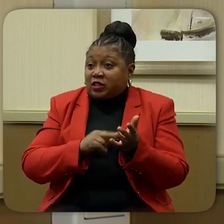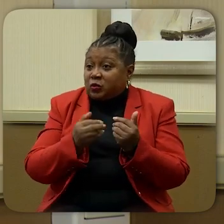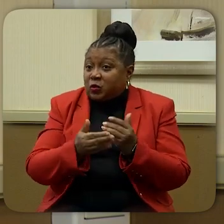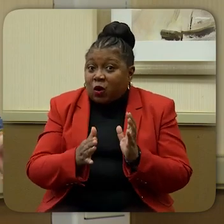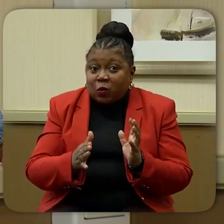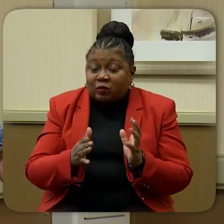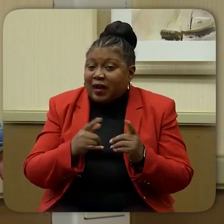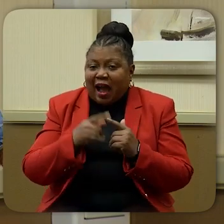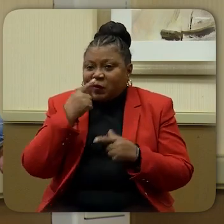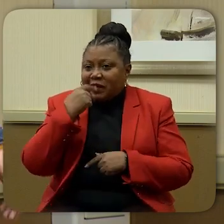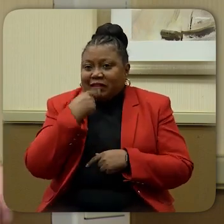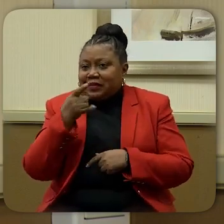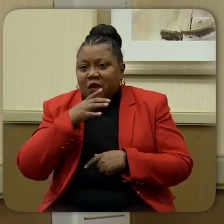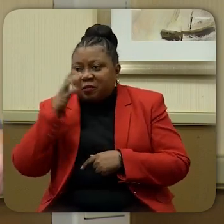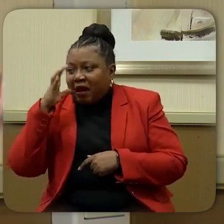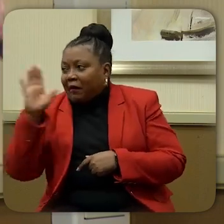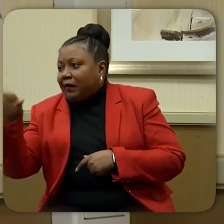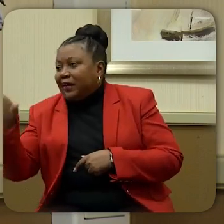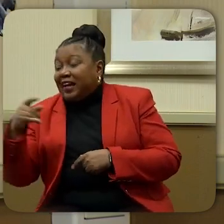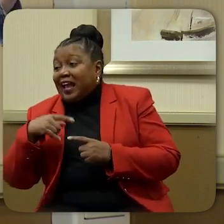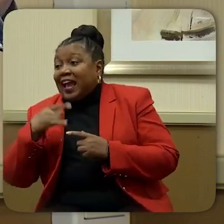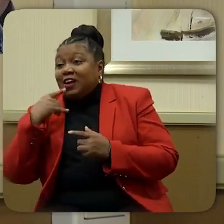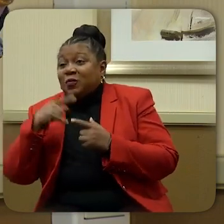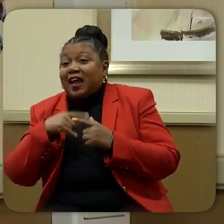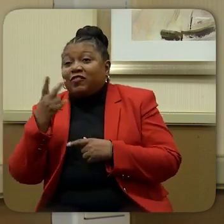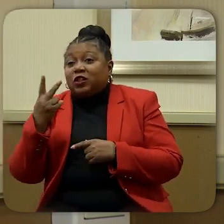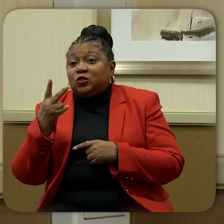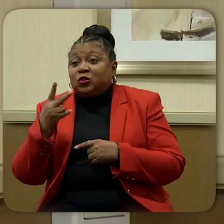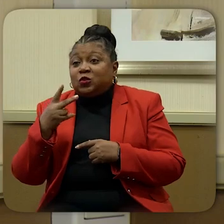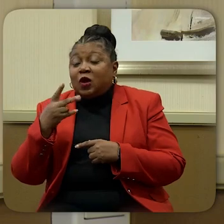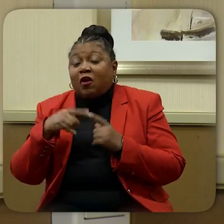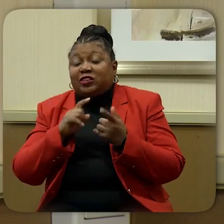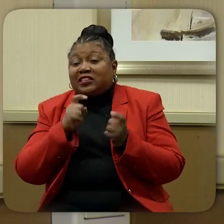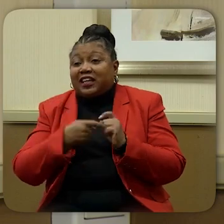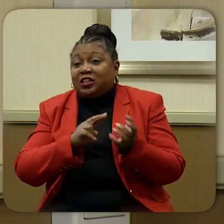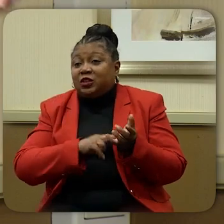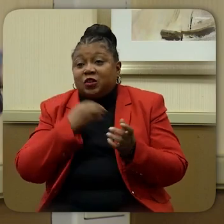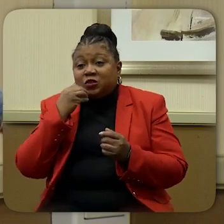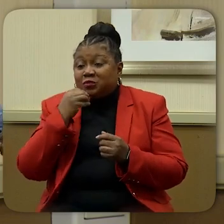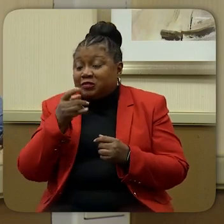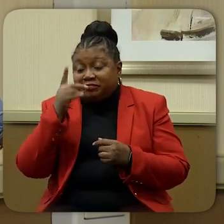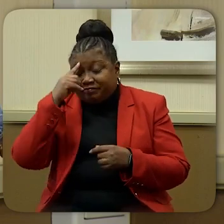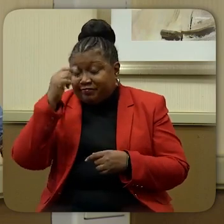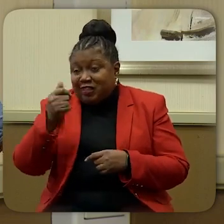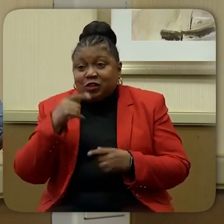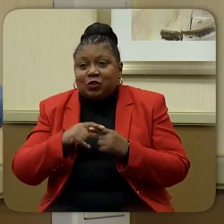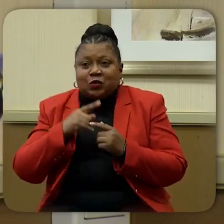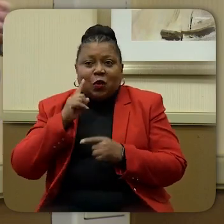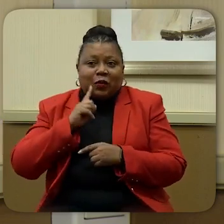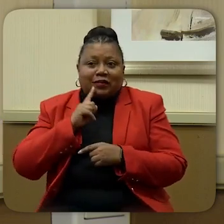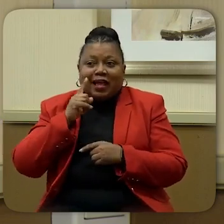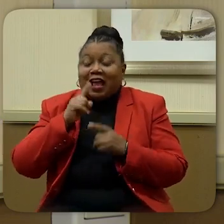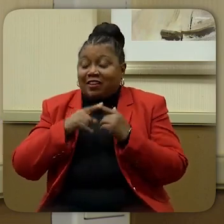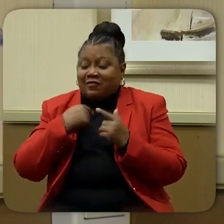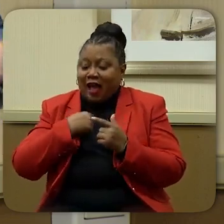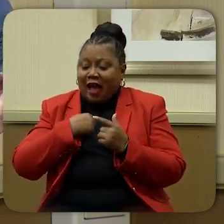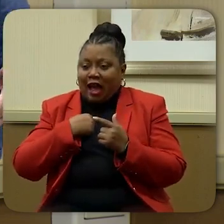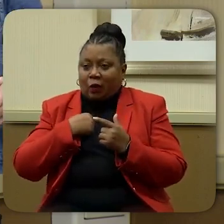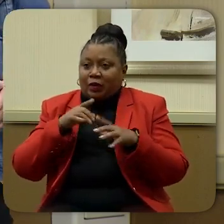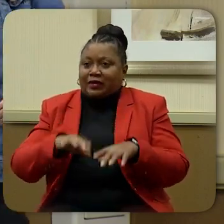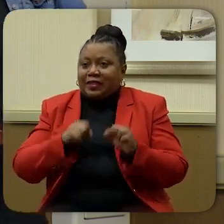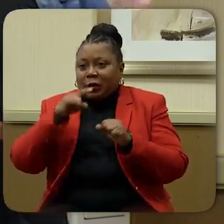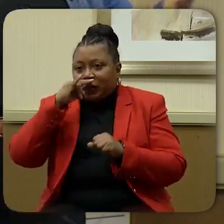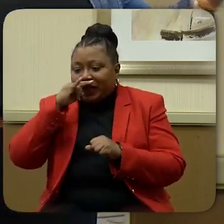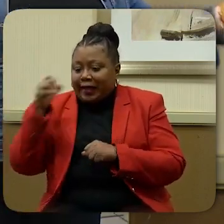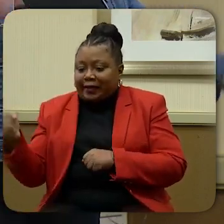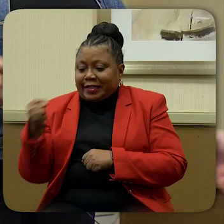room. I don't have to tell parents. Like, we have the 2 locker rooms, or you could change in the nurses' room. You don't have to have parents. But if I'm gonna take your